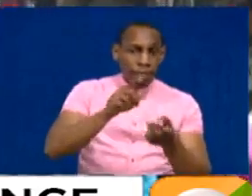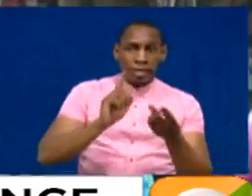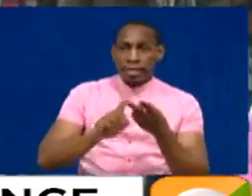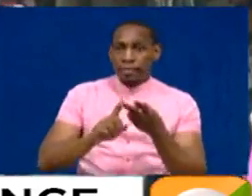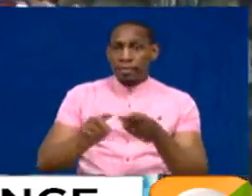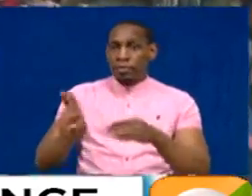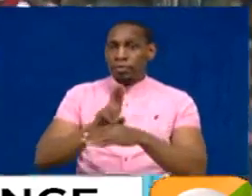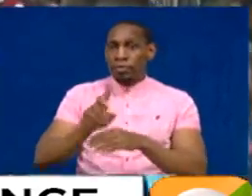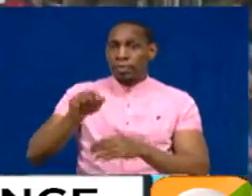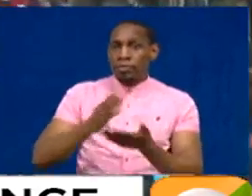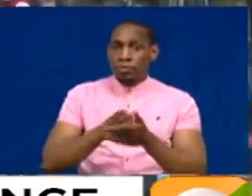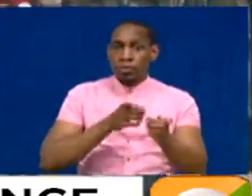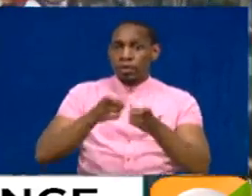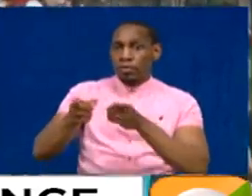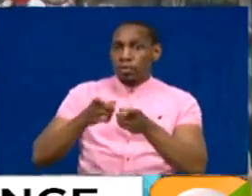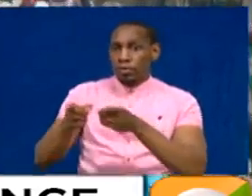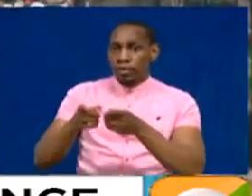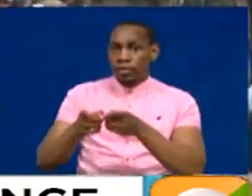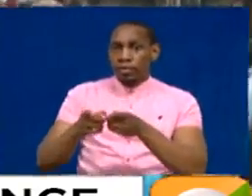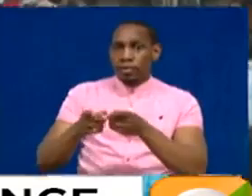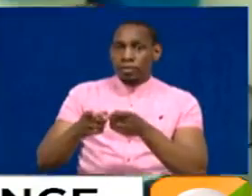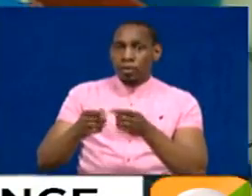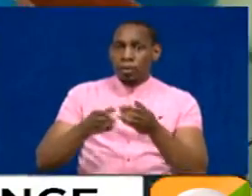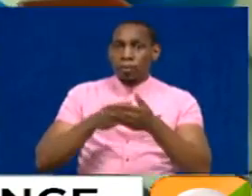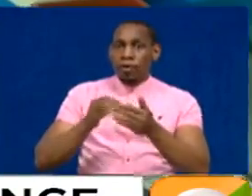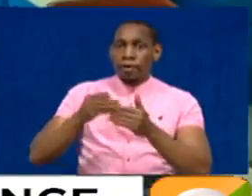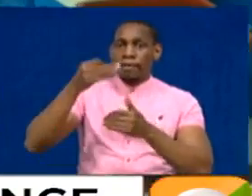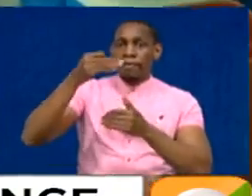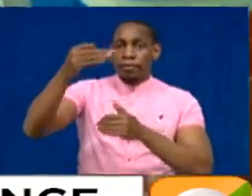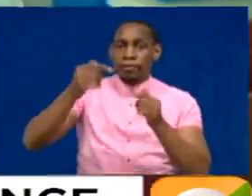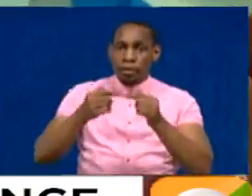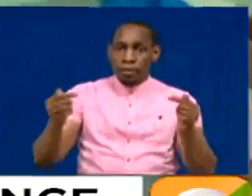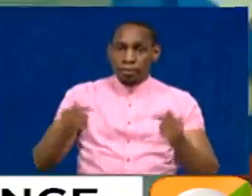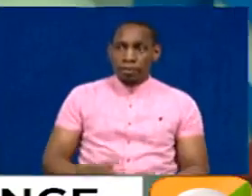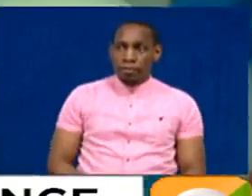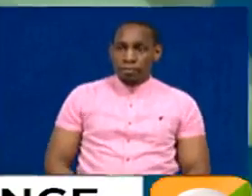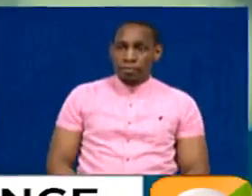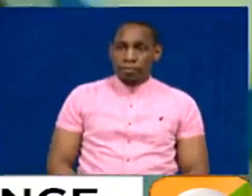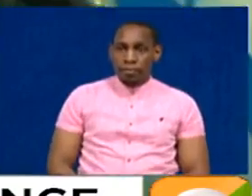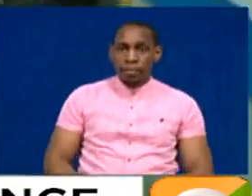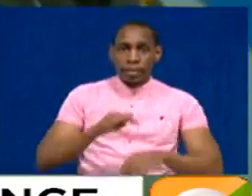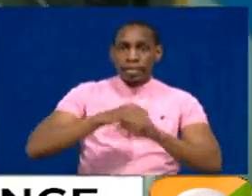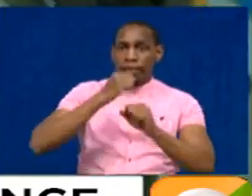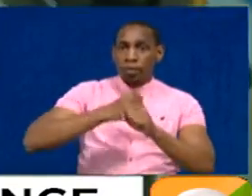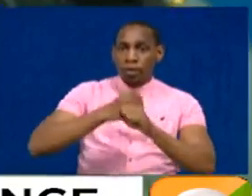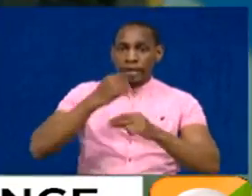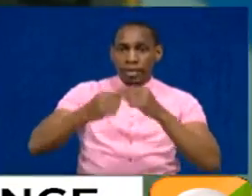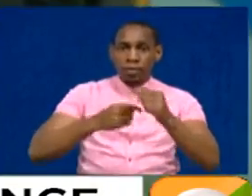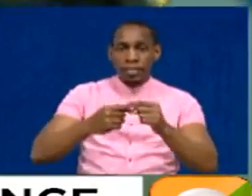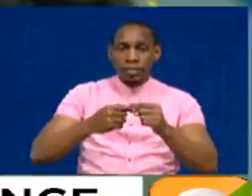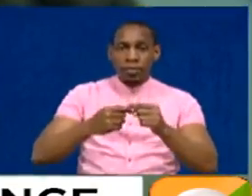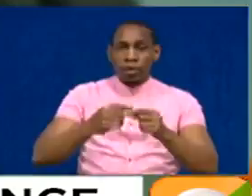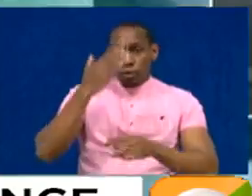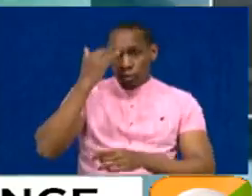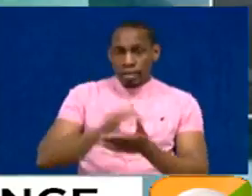or consumption must be restricted to starve off future resistance. All right, thank you. And while the fight is still far from